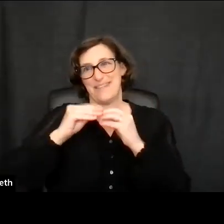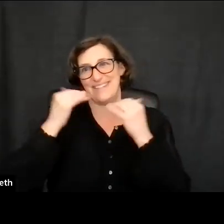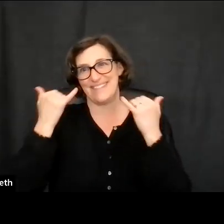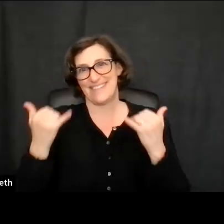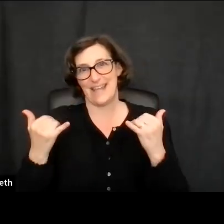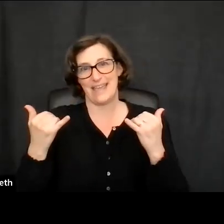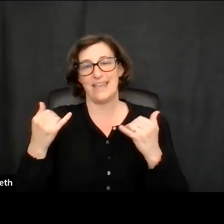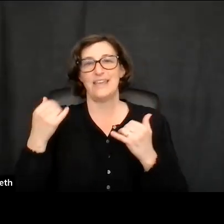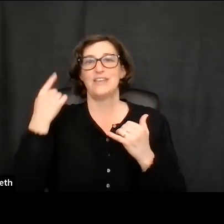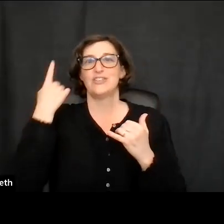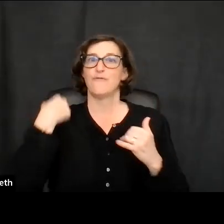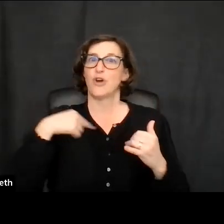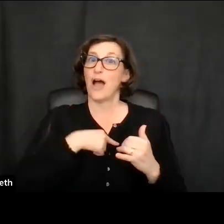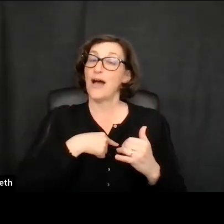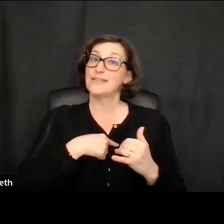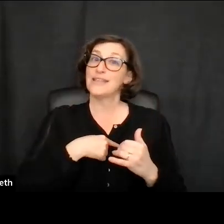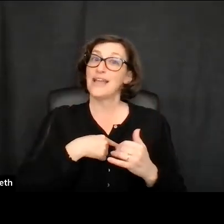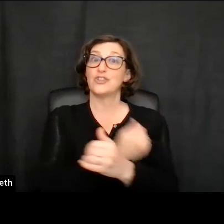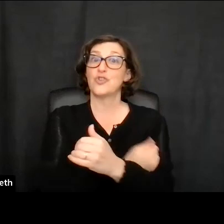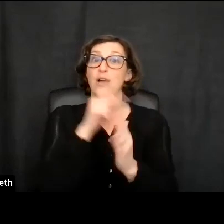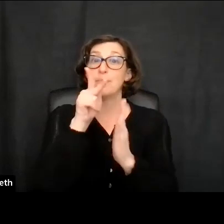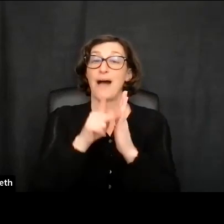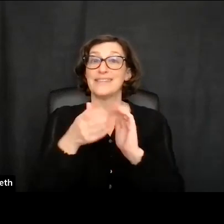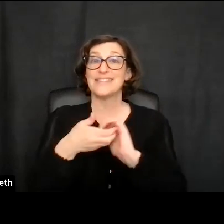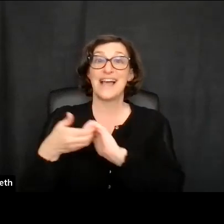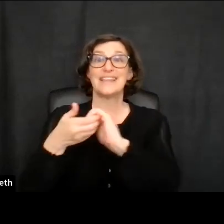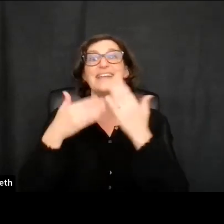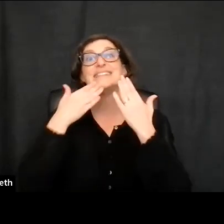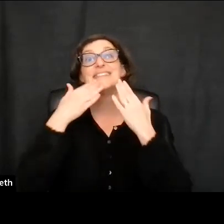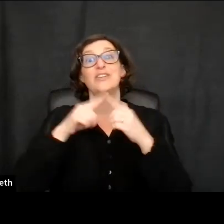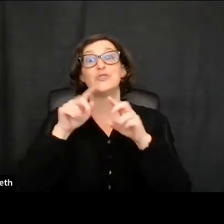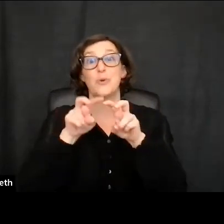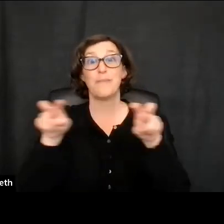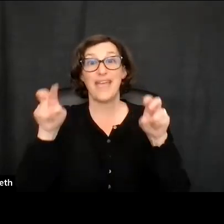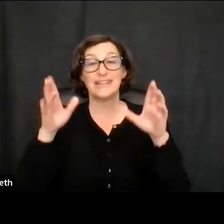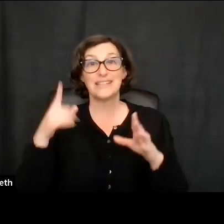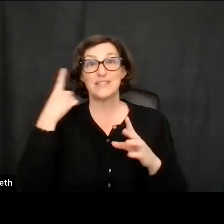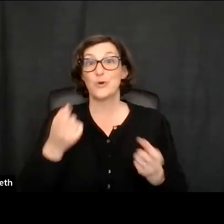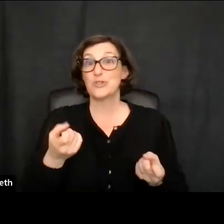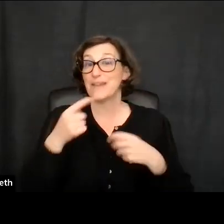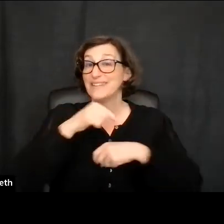on behalf of us at the Drug Policy Alliance, thank you so much to our panelists for spending time with us